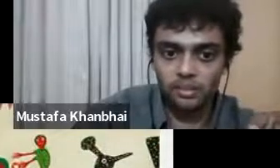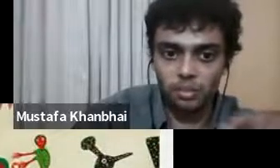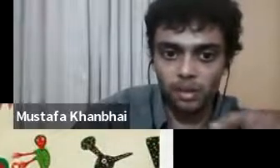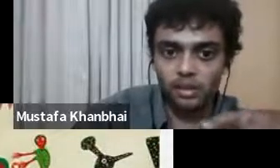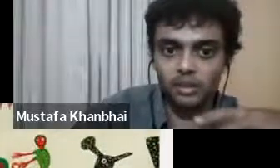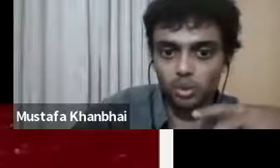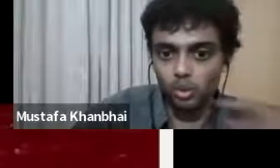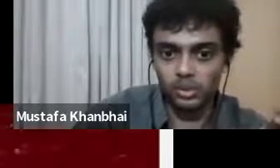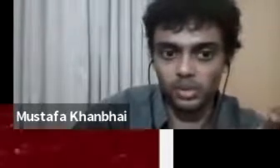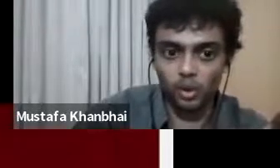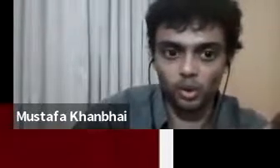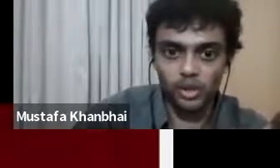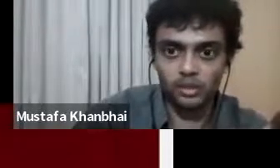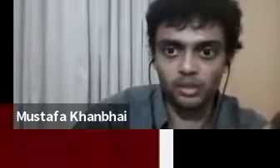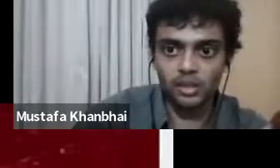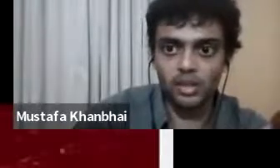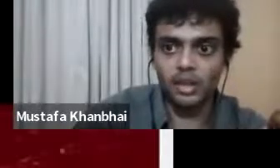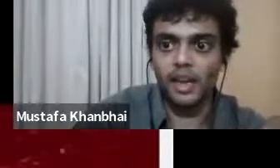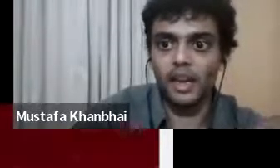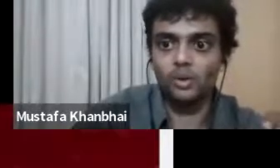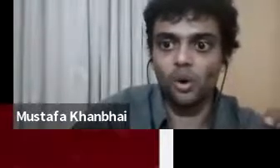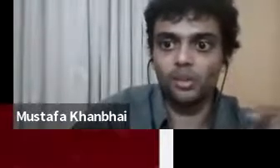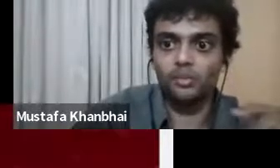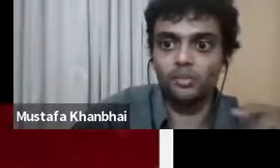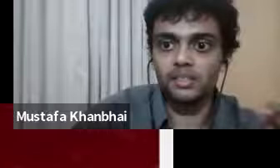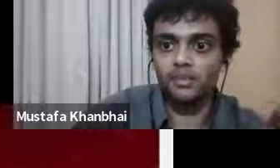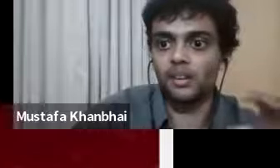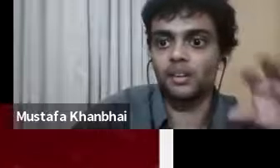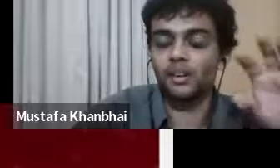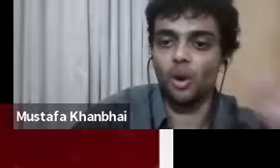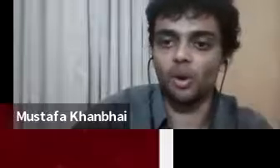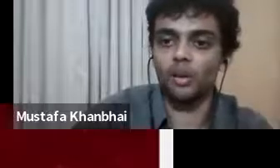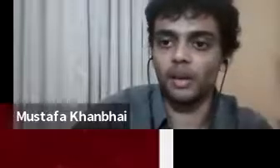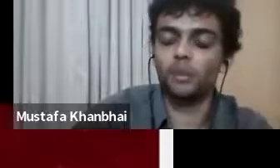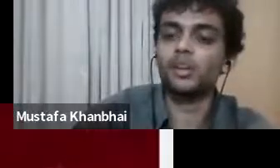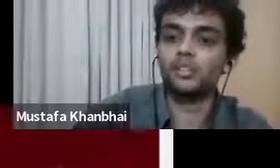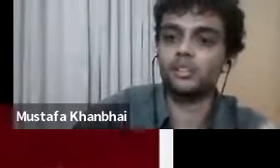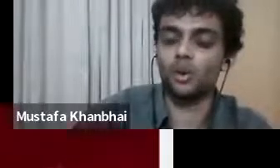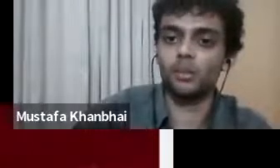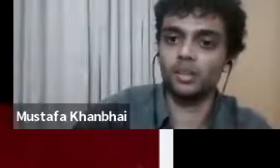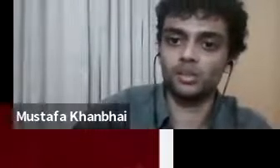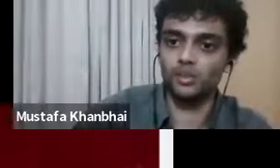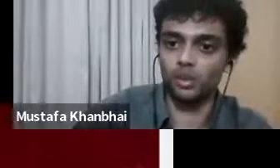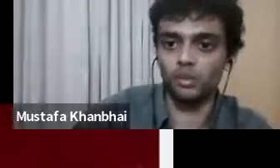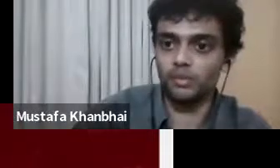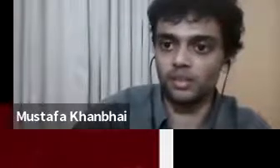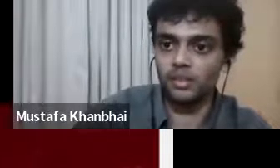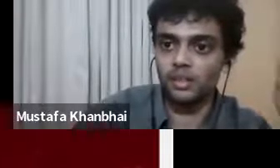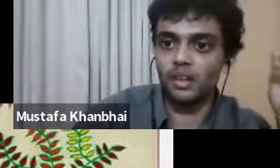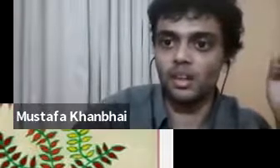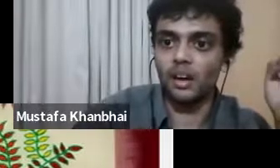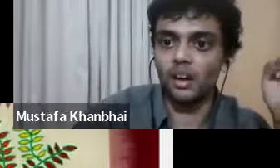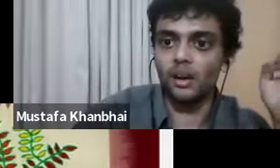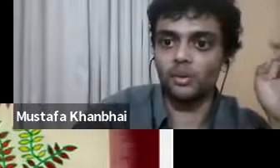of a rare motif in her paintings, but you do see them on occasion. And also all the various different like permutations and combinations of